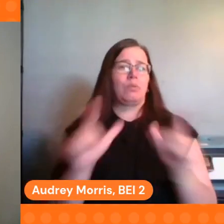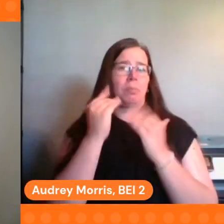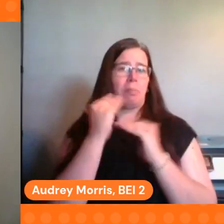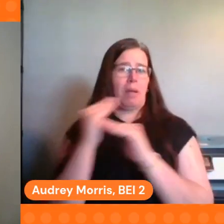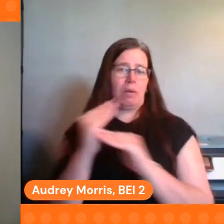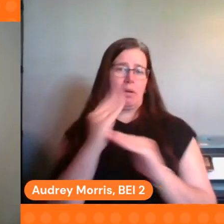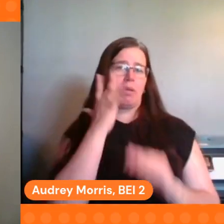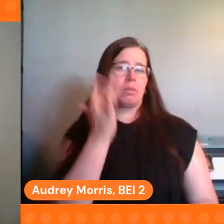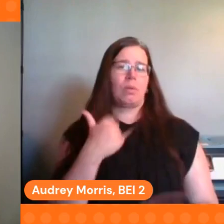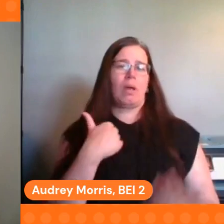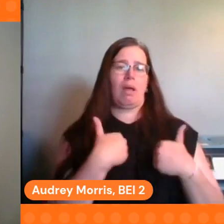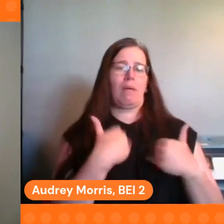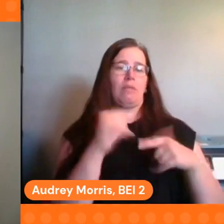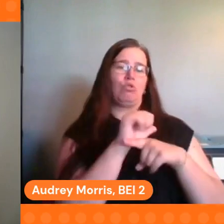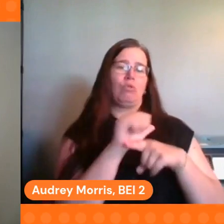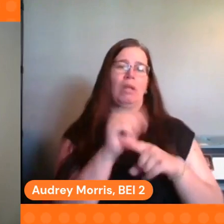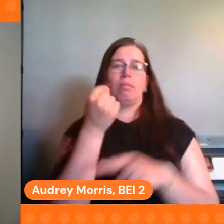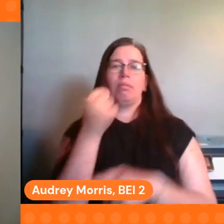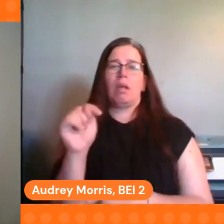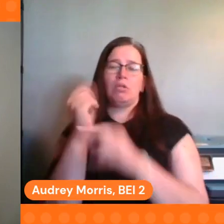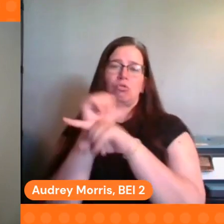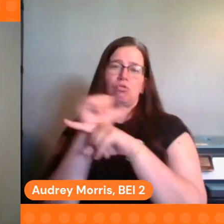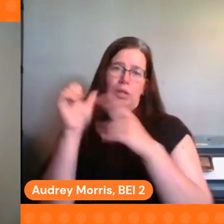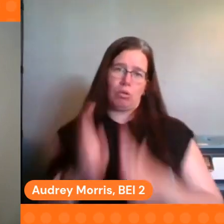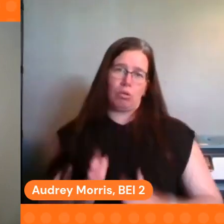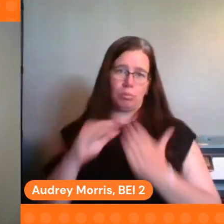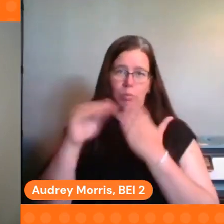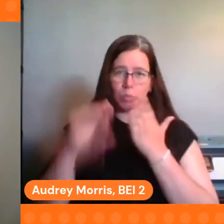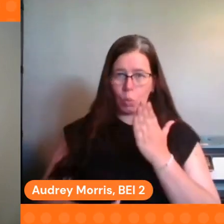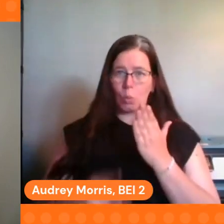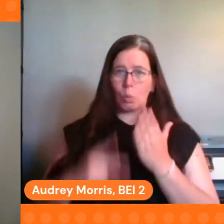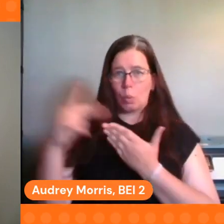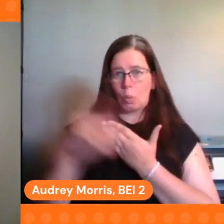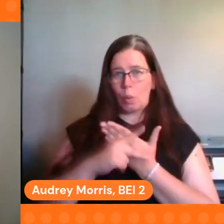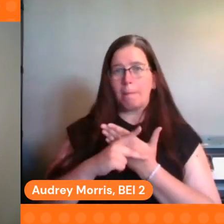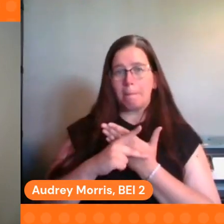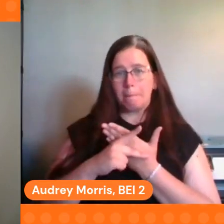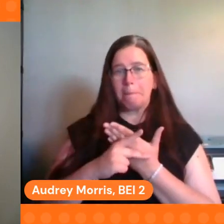program, and still like developing it right now.